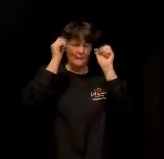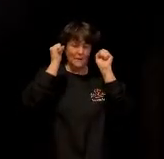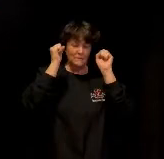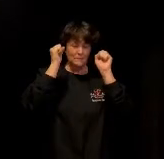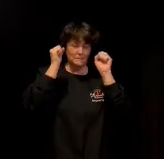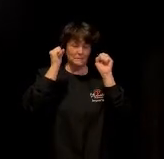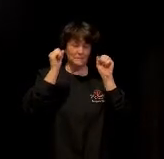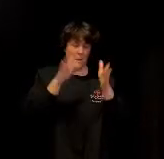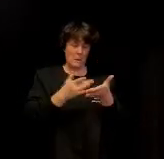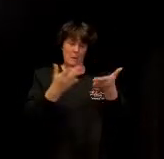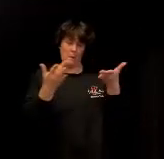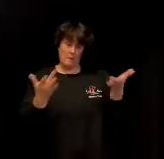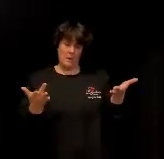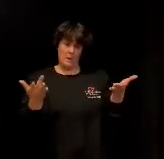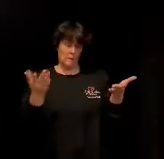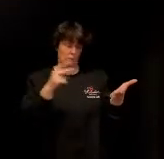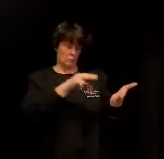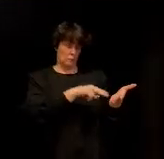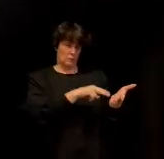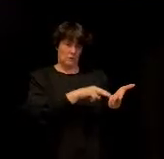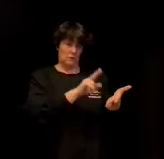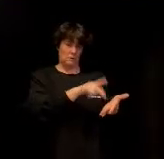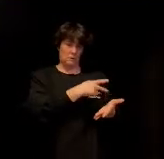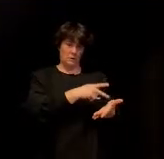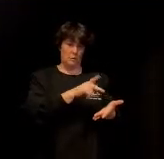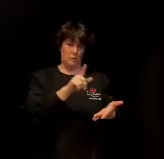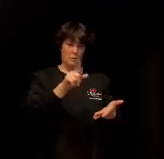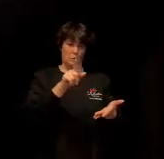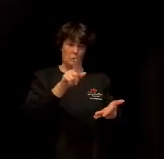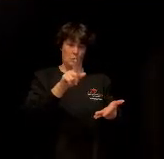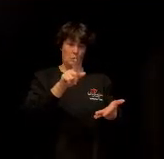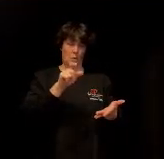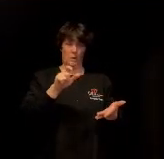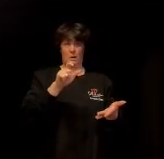I want you to turn your Bibles with me to Psalm 19. Because I want you to see it.